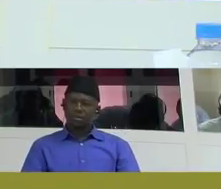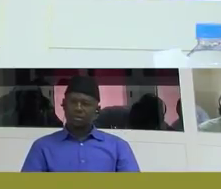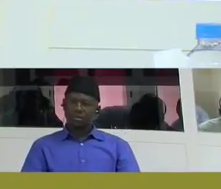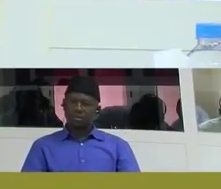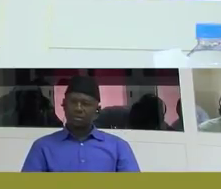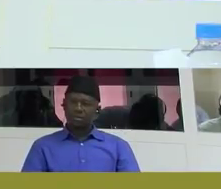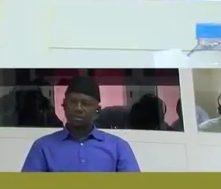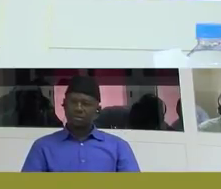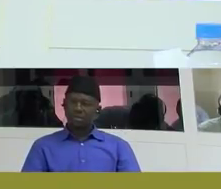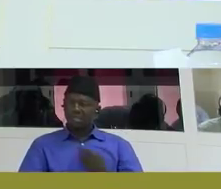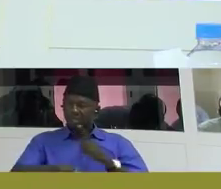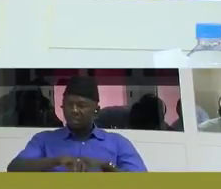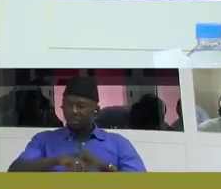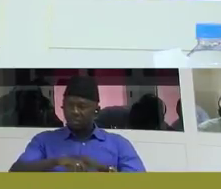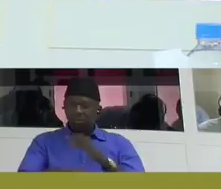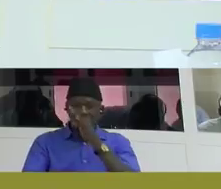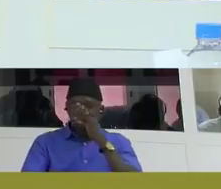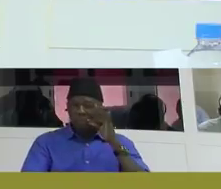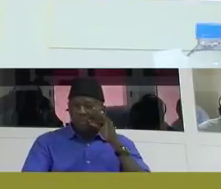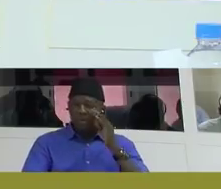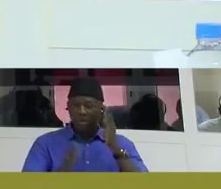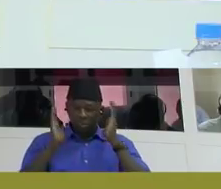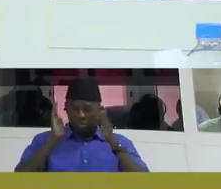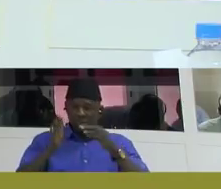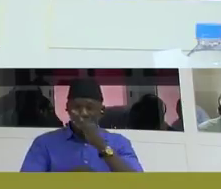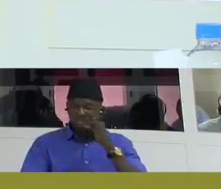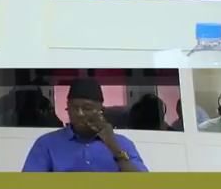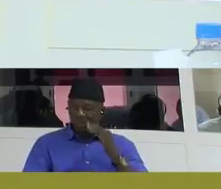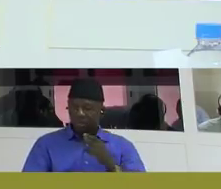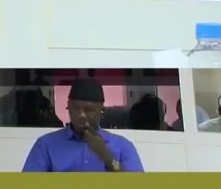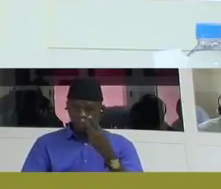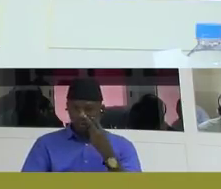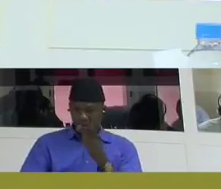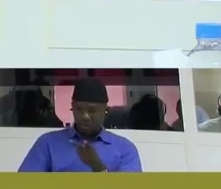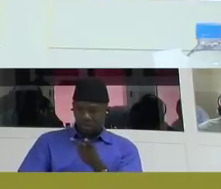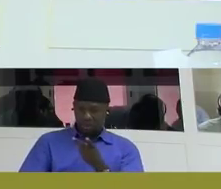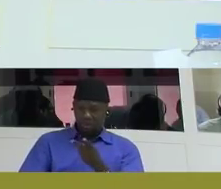Yes, I have seen that. I have seen that, yes.